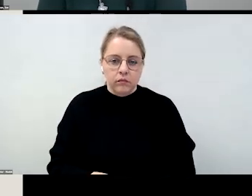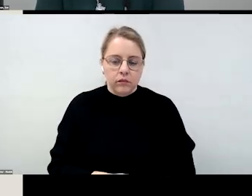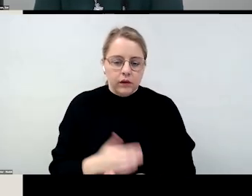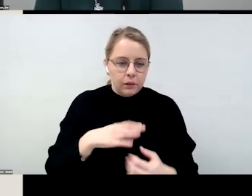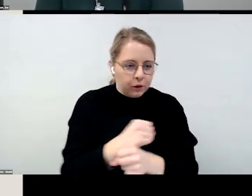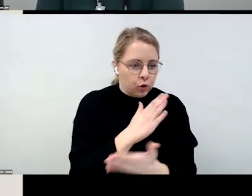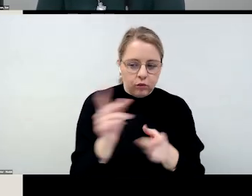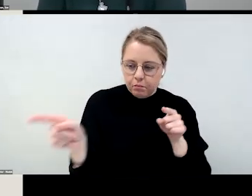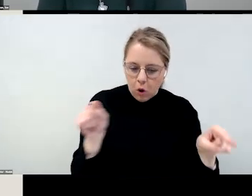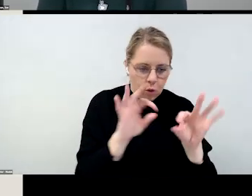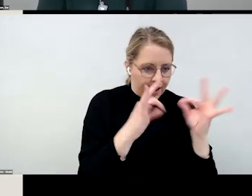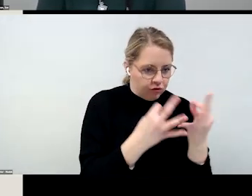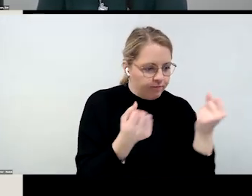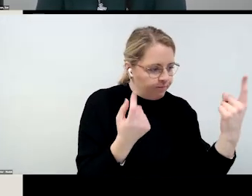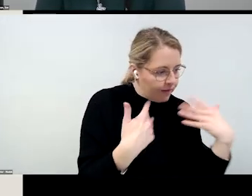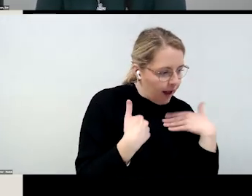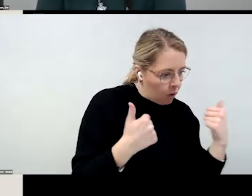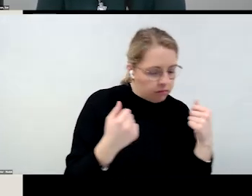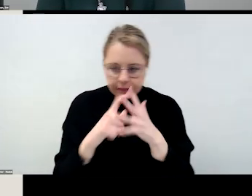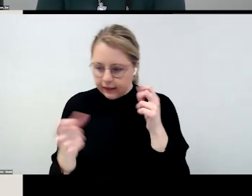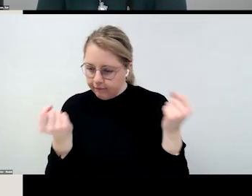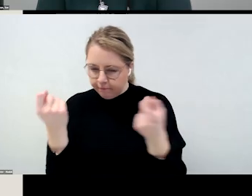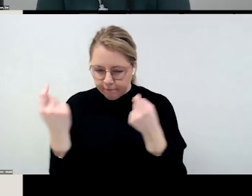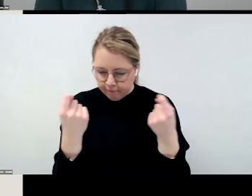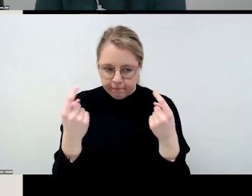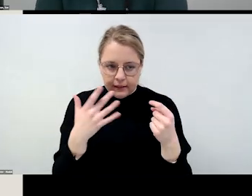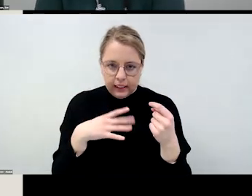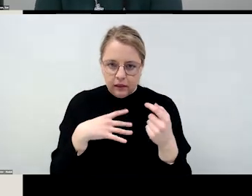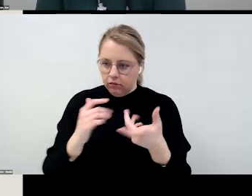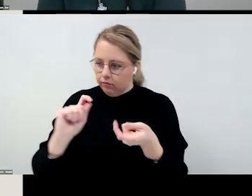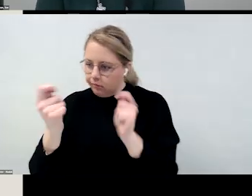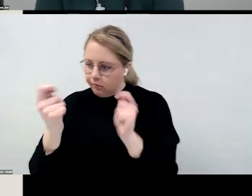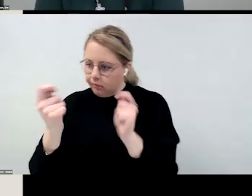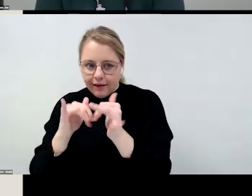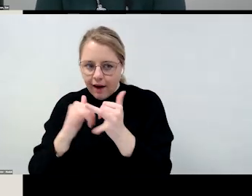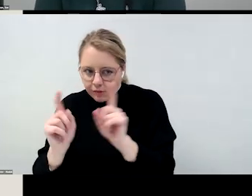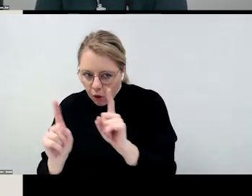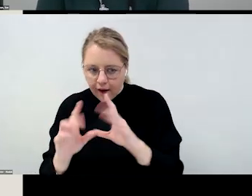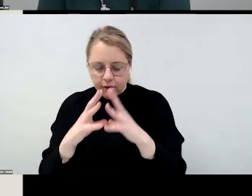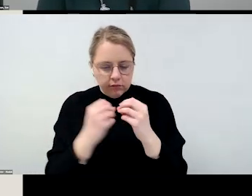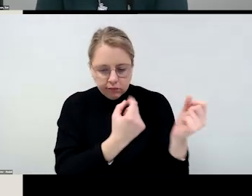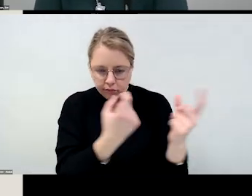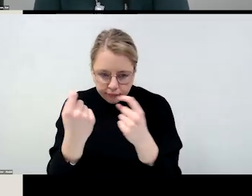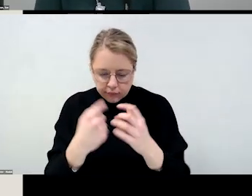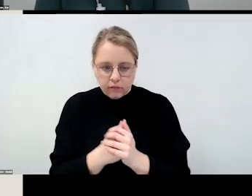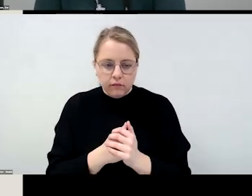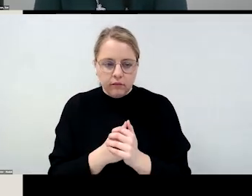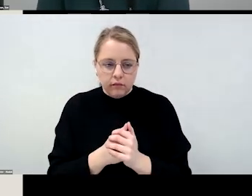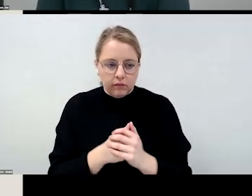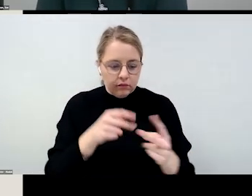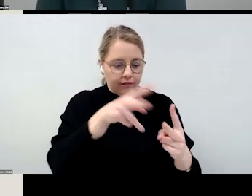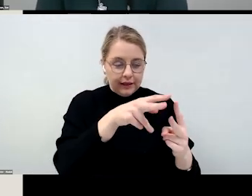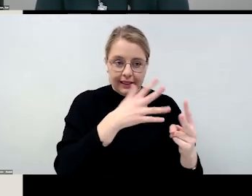and communication adjustments that they can make, reasonable adjustments that they can make, what the NDIS is. To achieve both of those